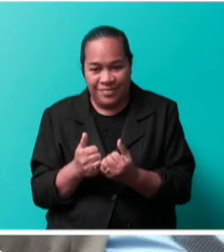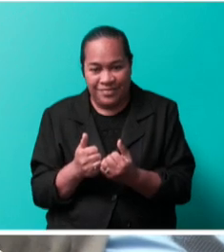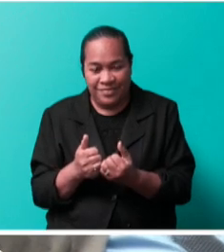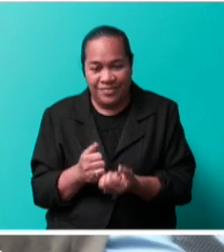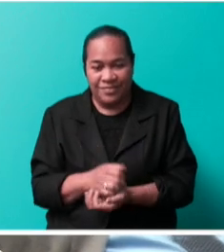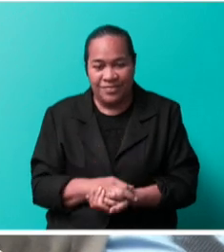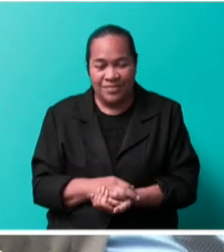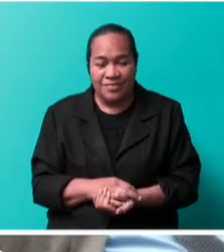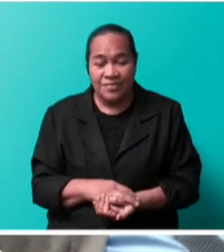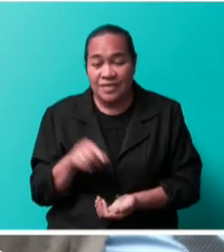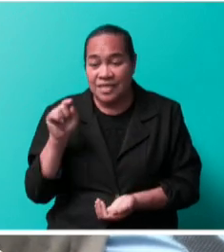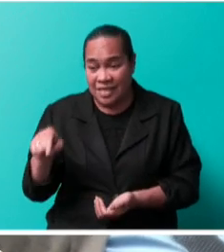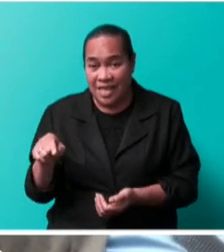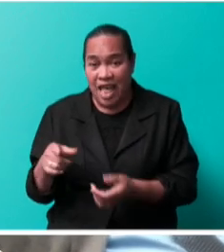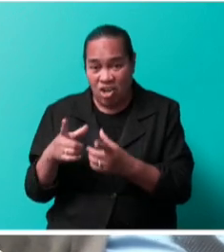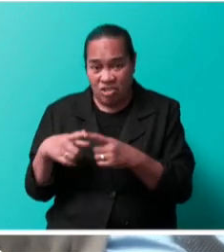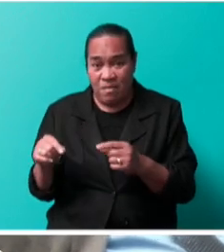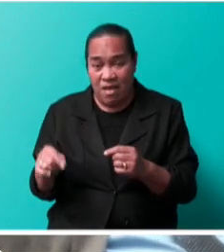the International Cooperation